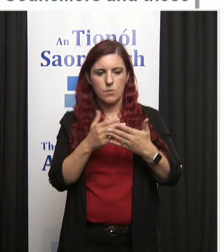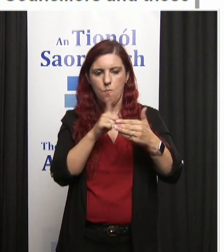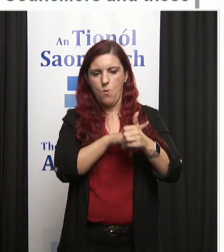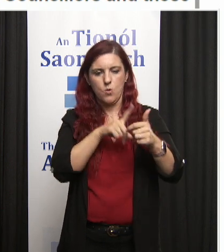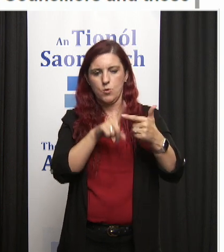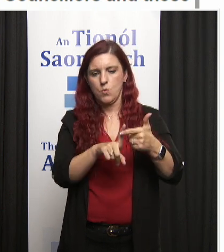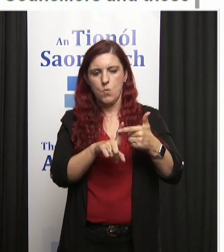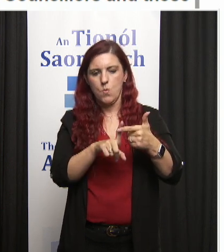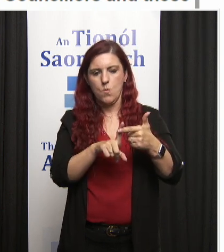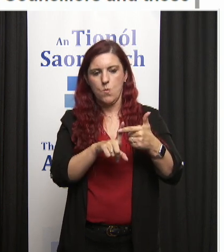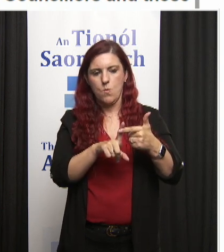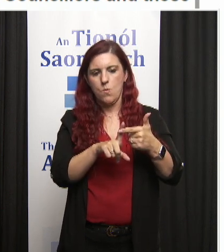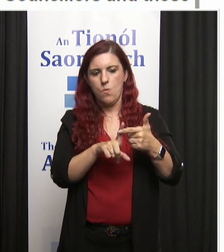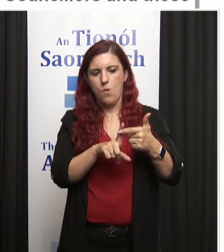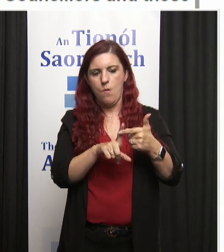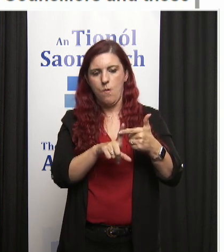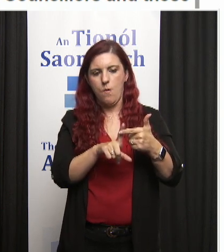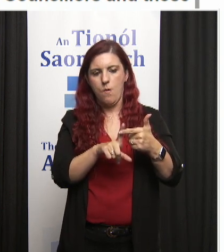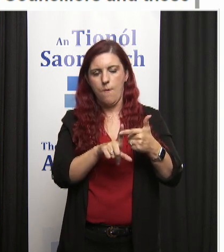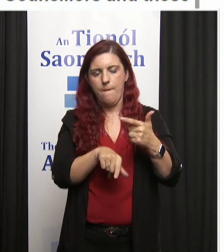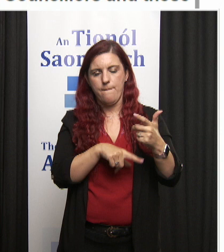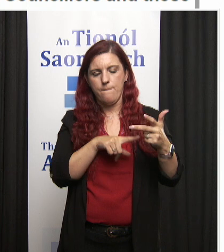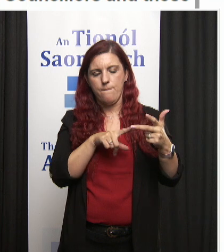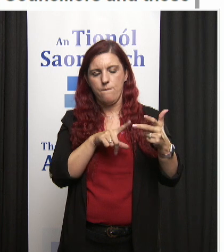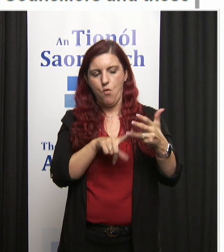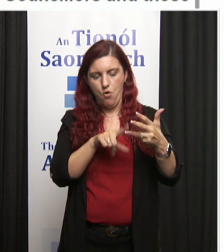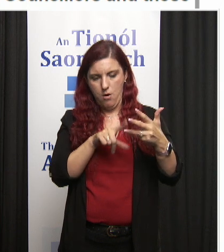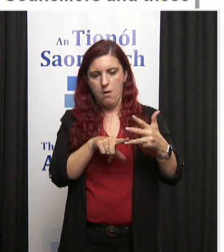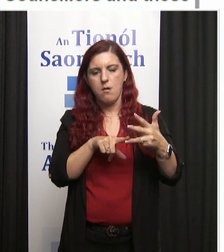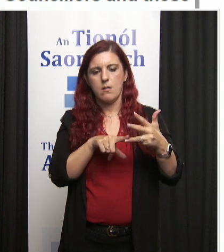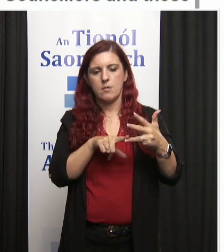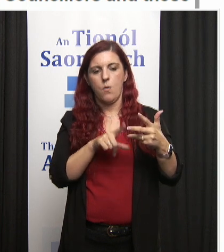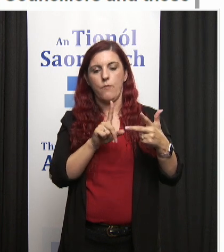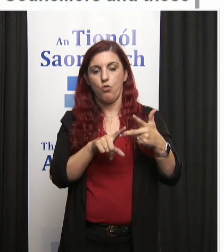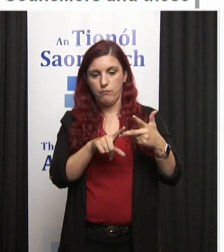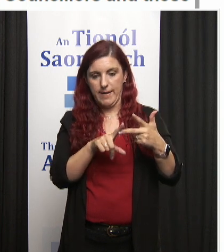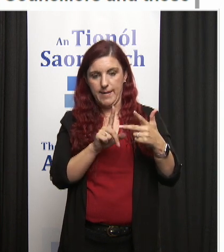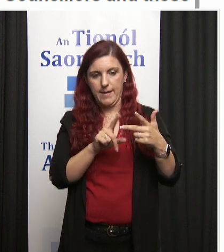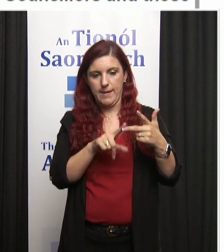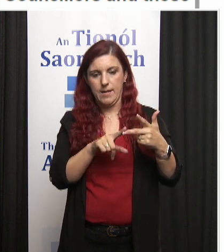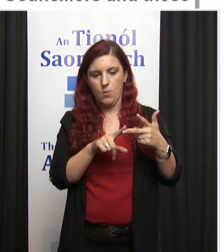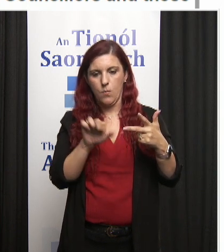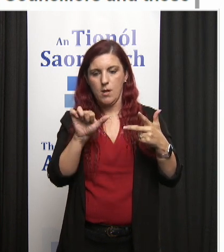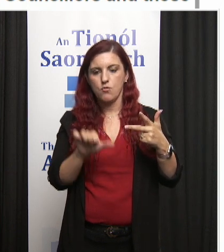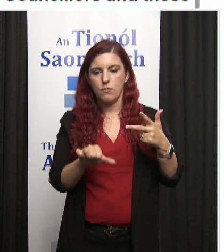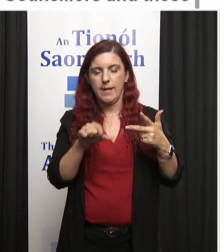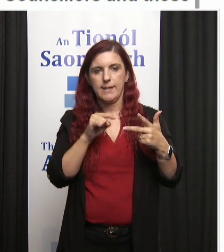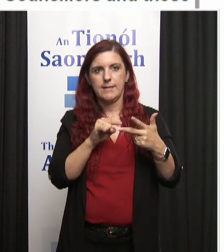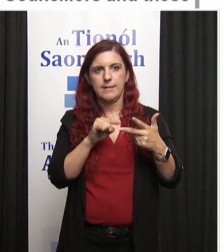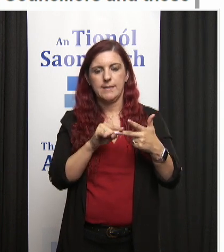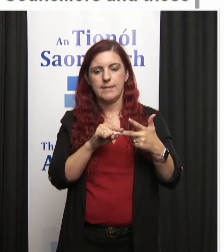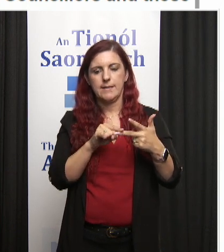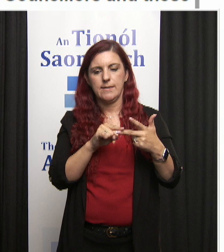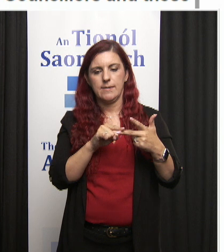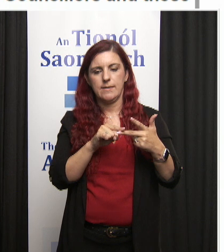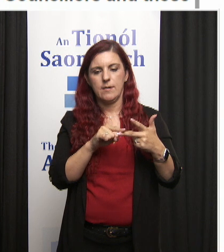1, 2, and 4. So 3, we agreed, mostly